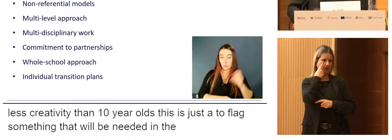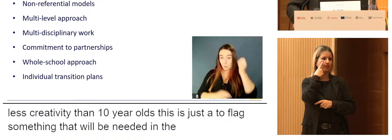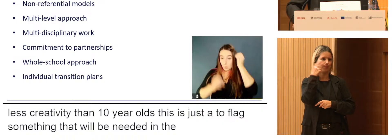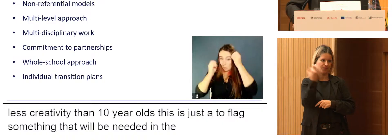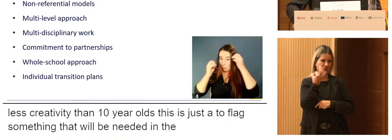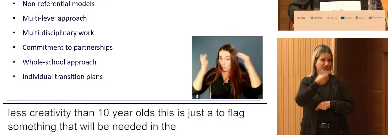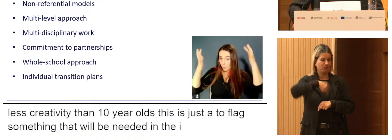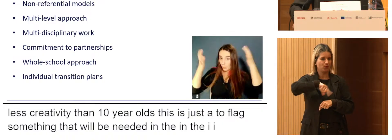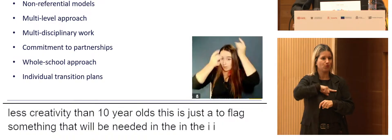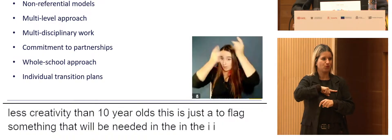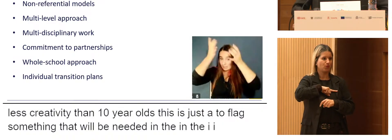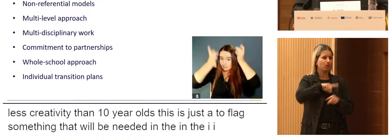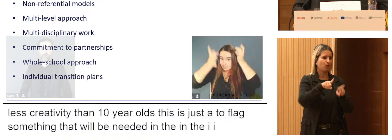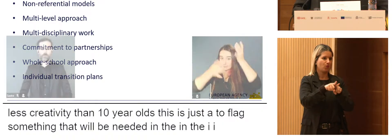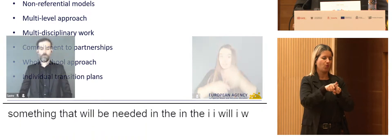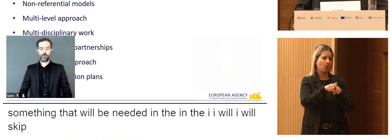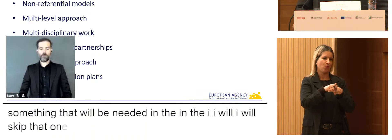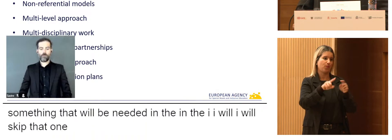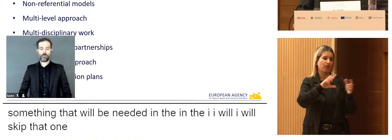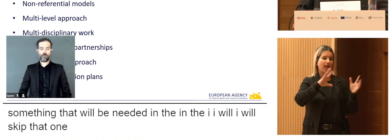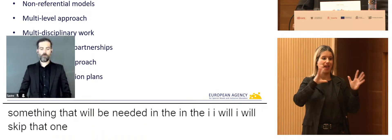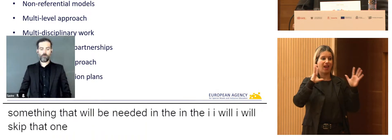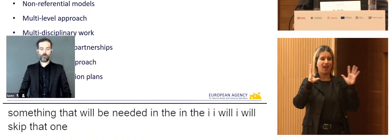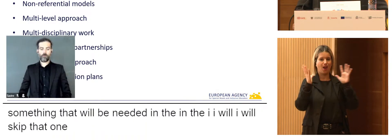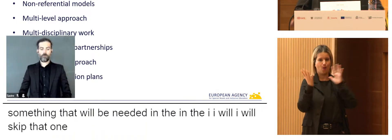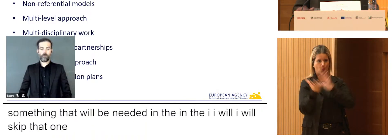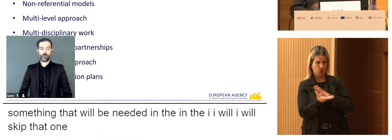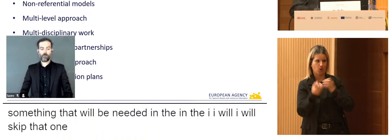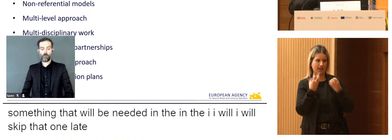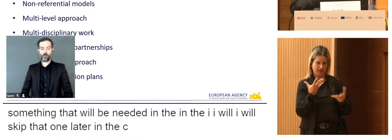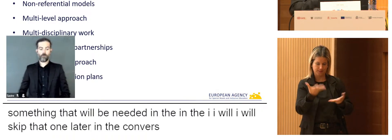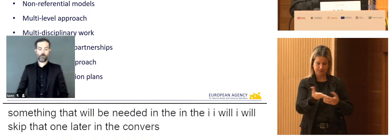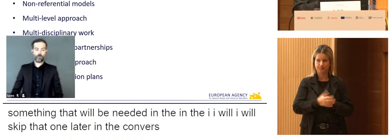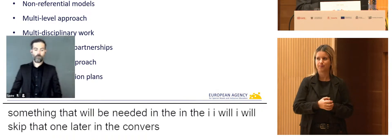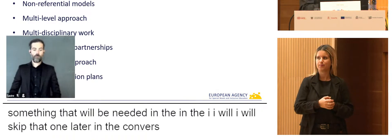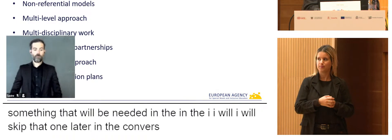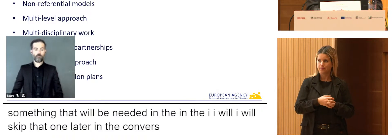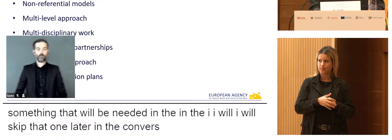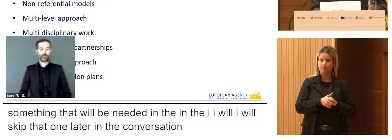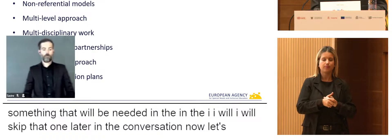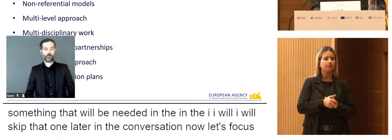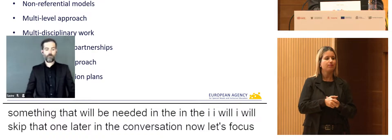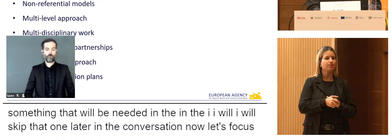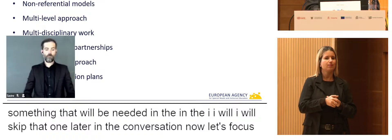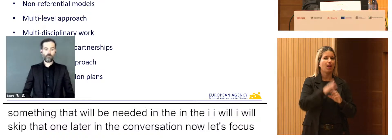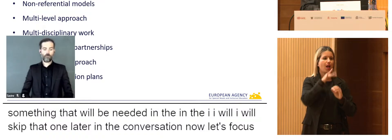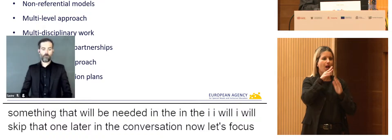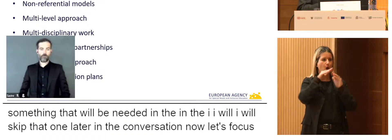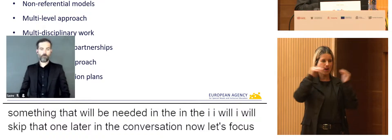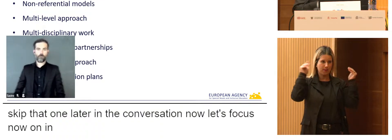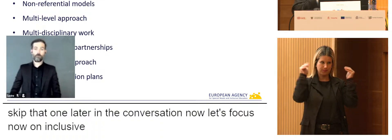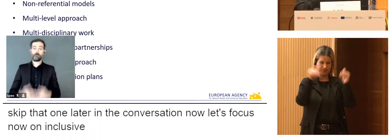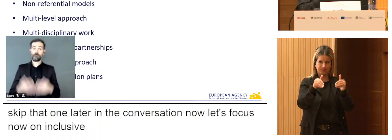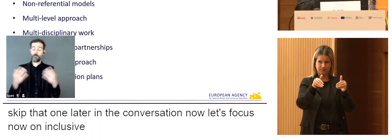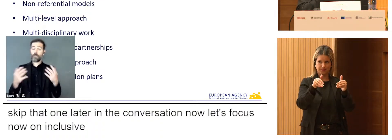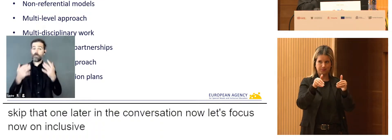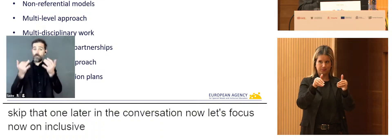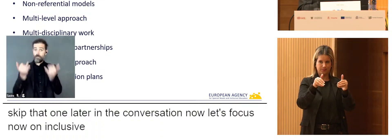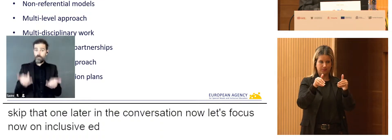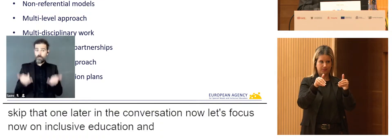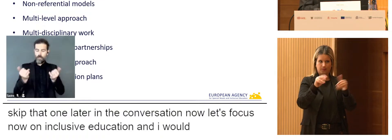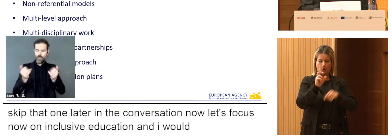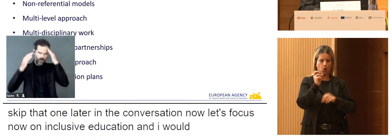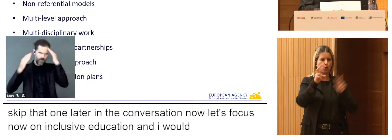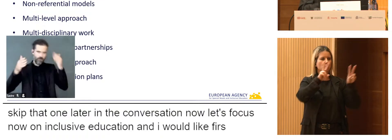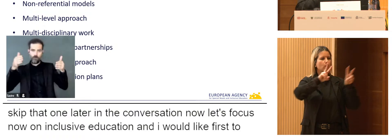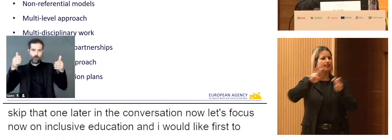I will skip that one later in the conversation. Now, let's focus now on inclusive education. And I would like first